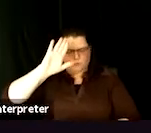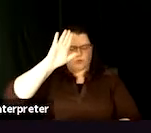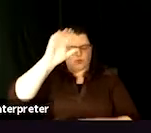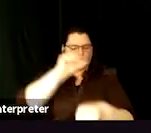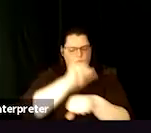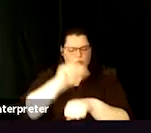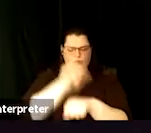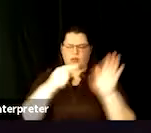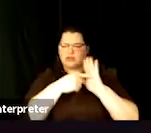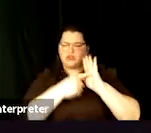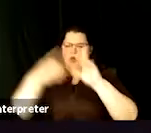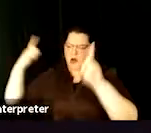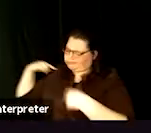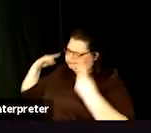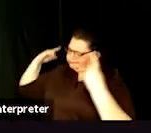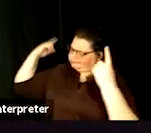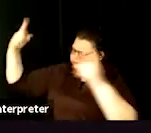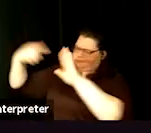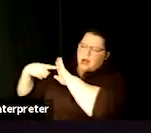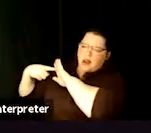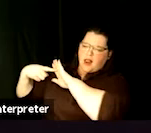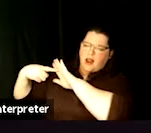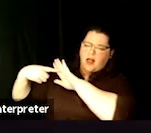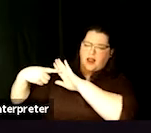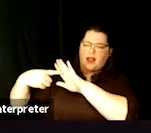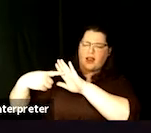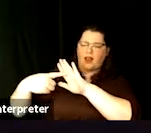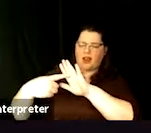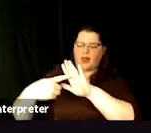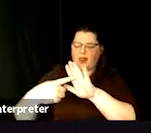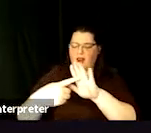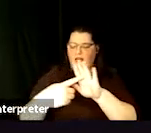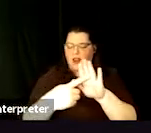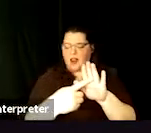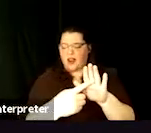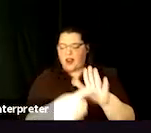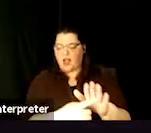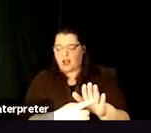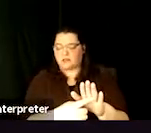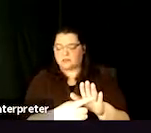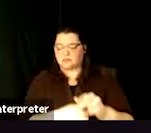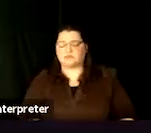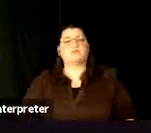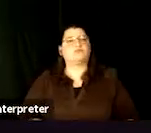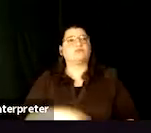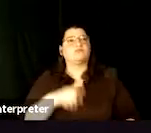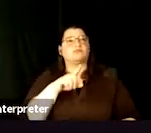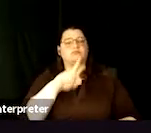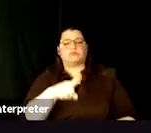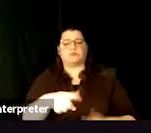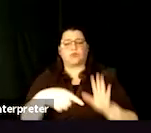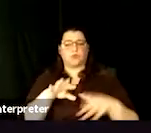mighty arm your chosen people from slavery under Pharaoh, to be a sign for us the salvation of all